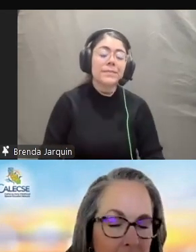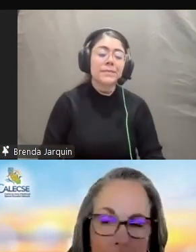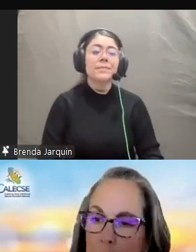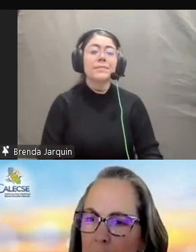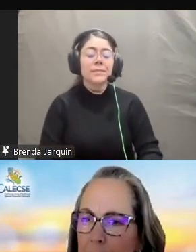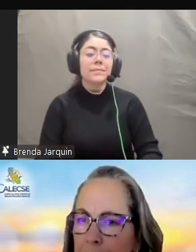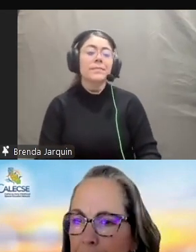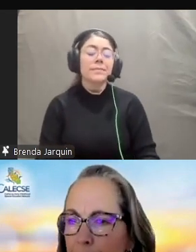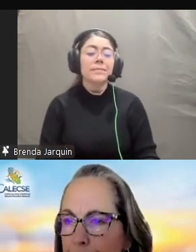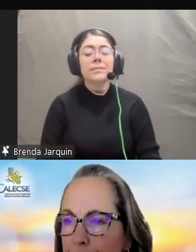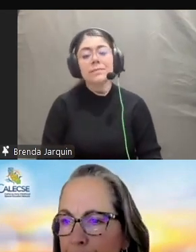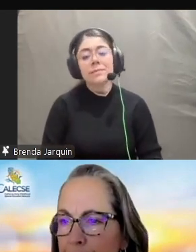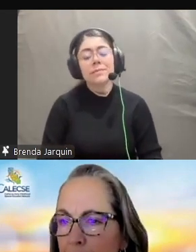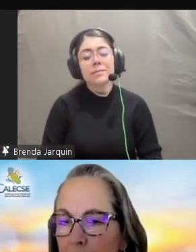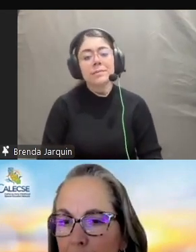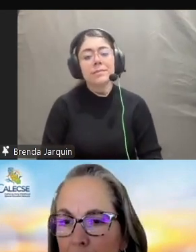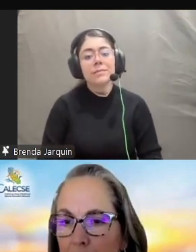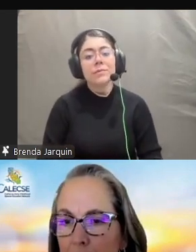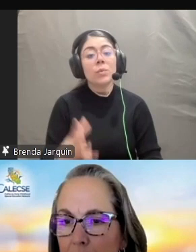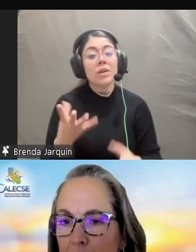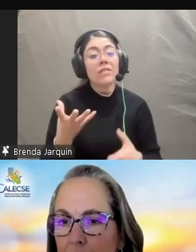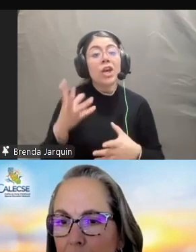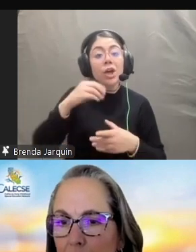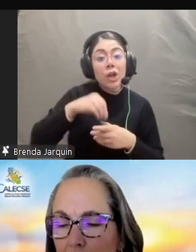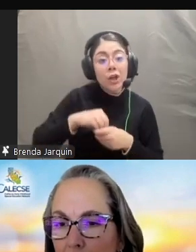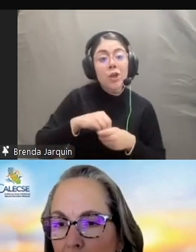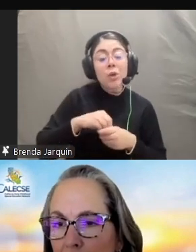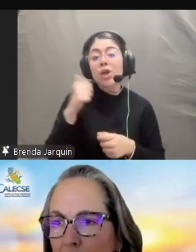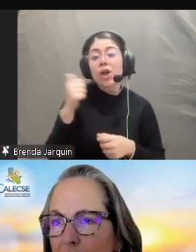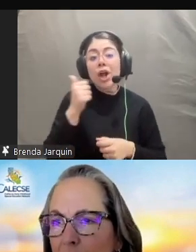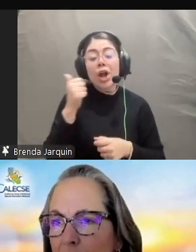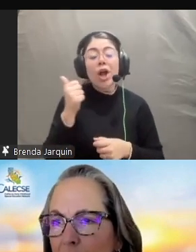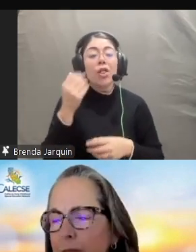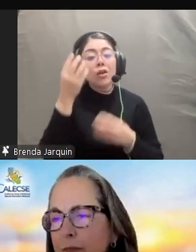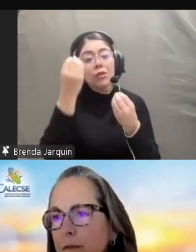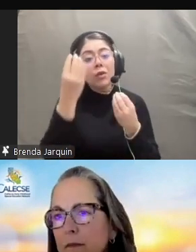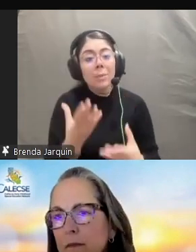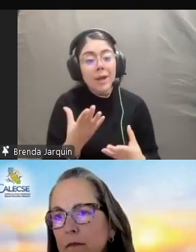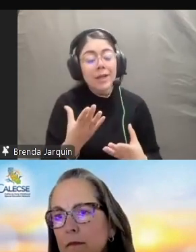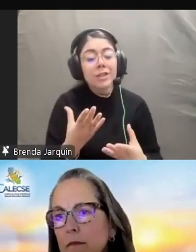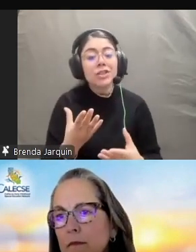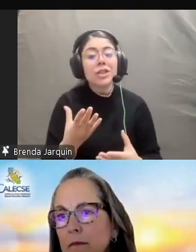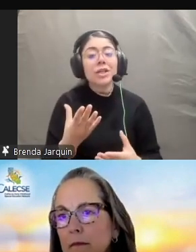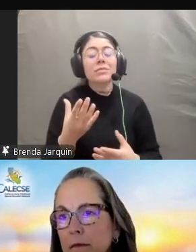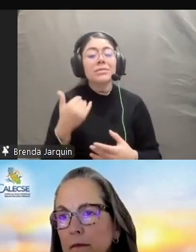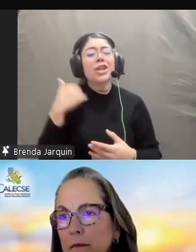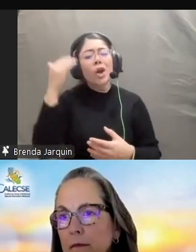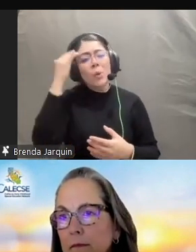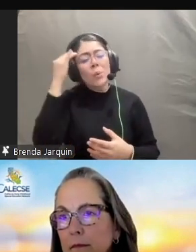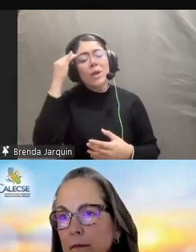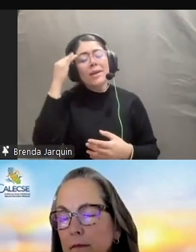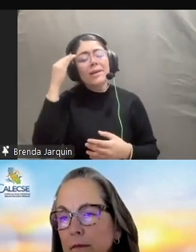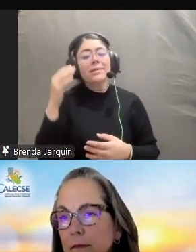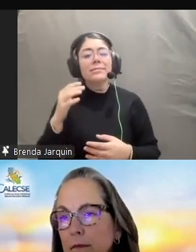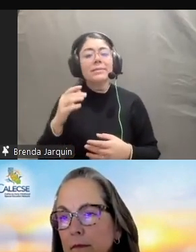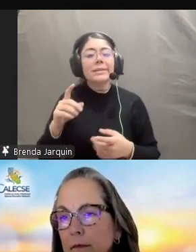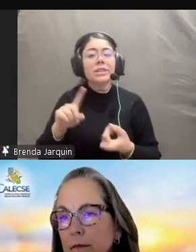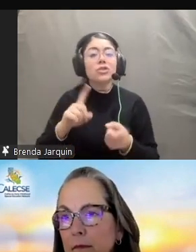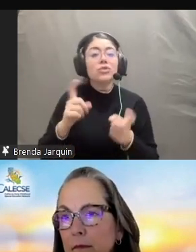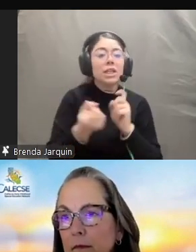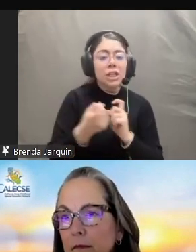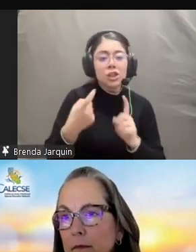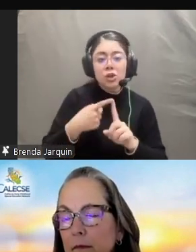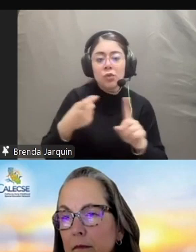Again, we've included some more resources noting the differences between Part C and Part B. Like I